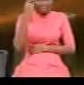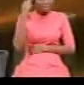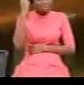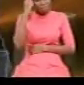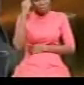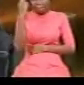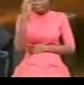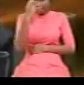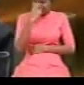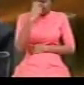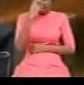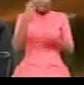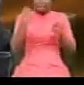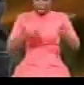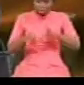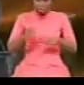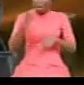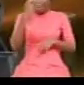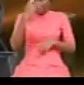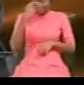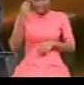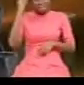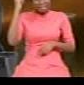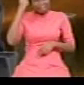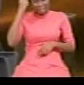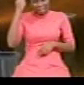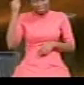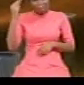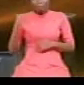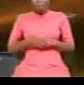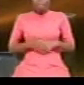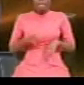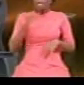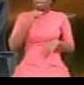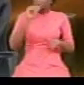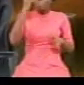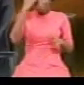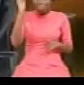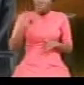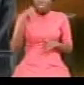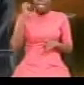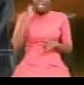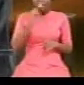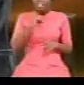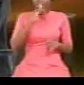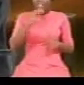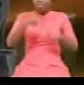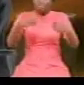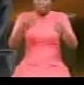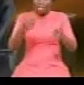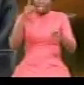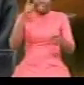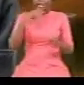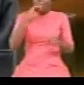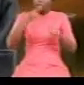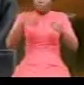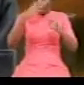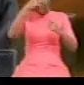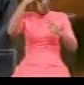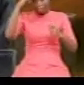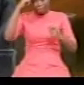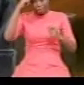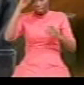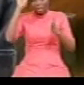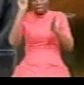his action, blinded his perception. He does not know where he's going. She does not know where he's going, because